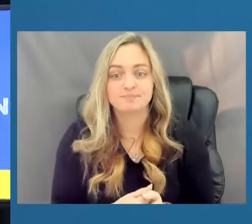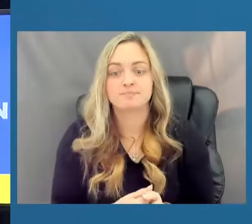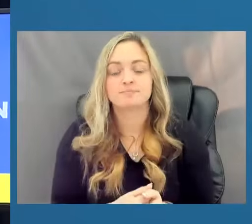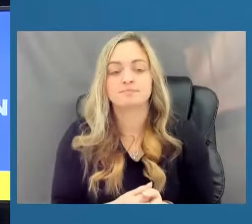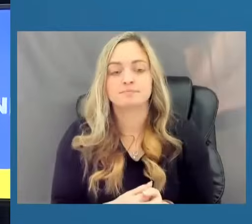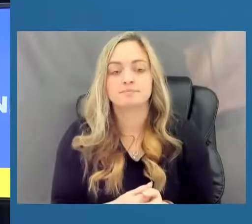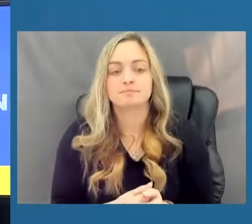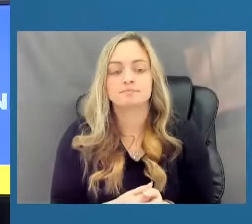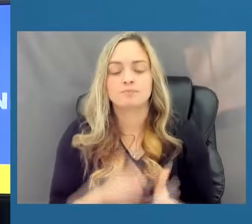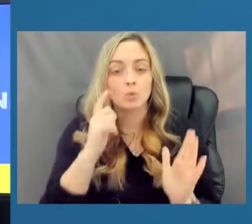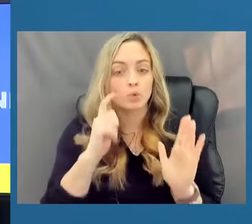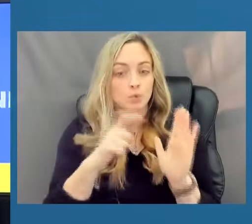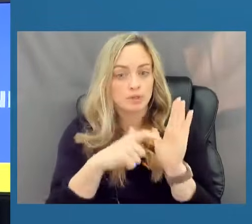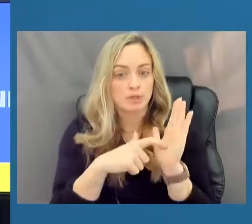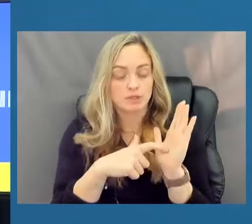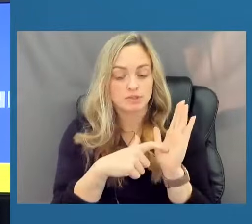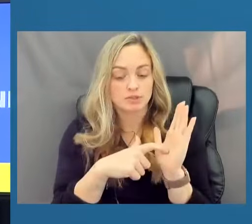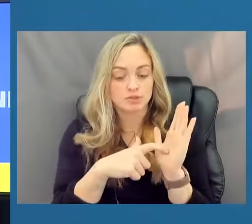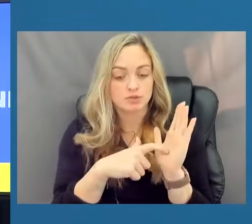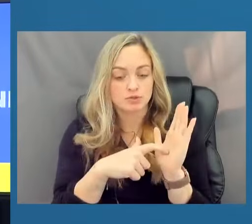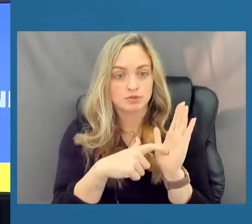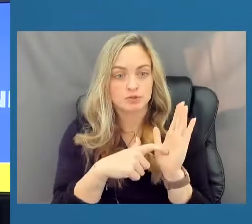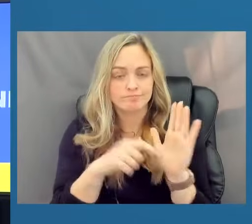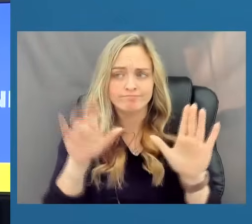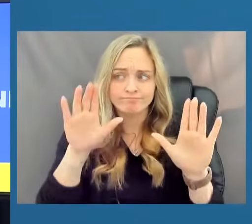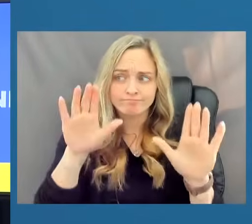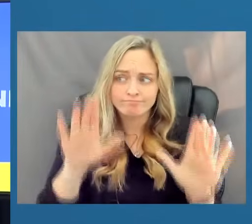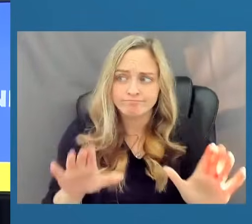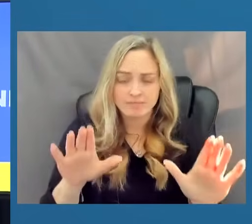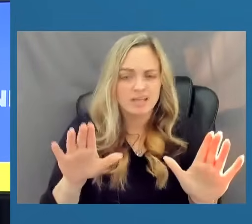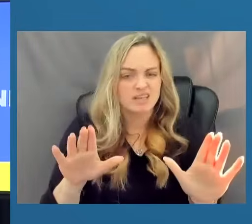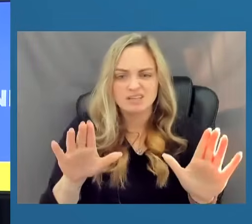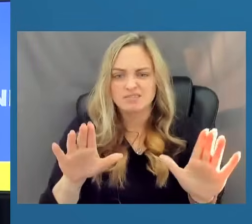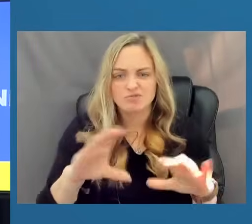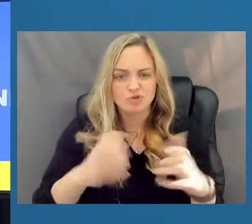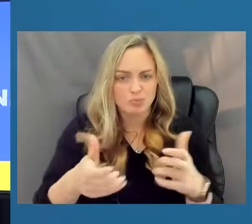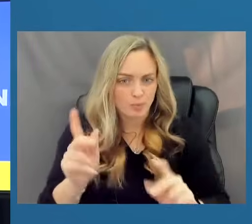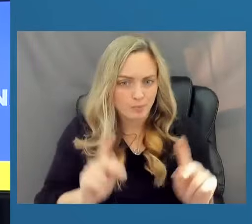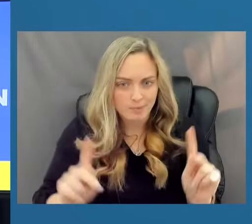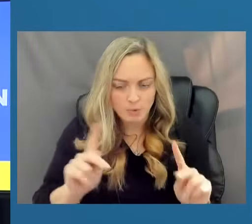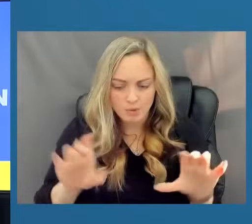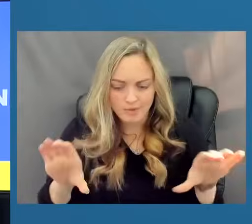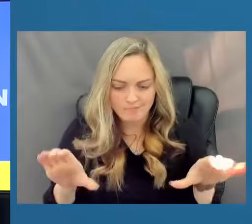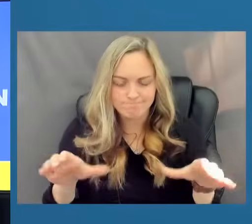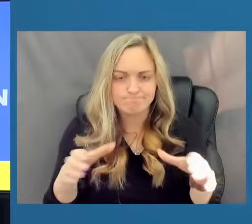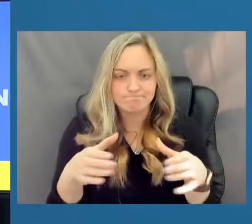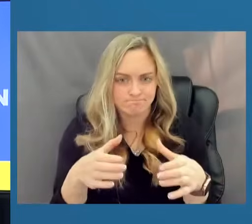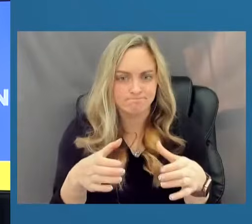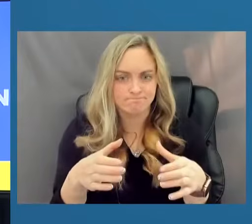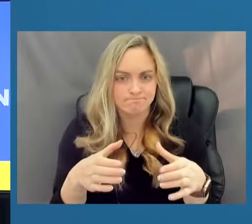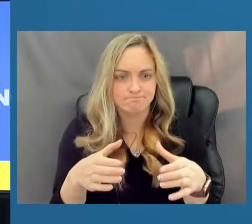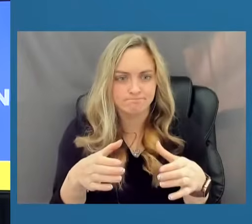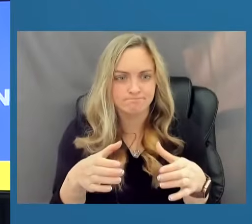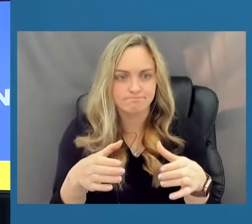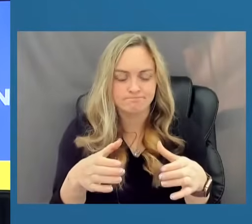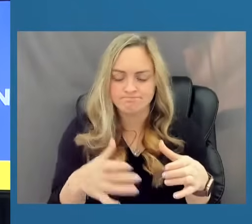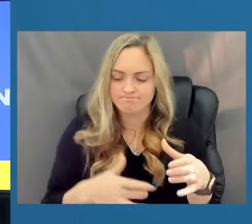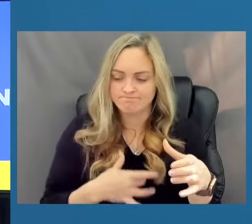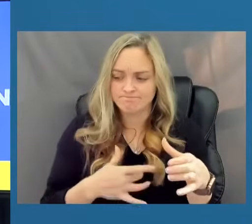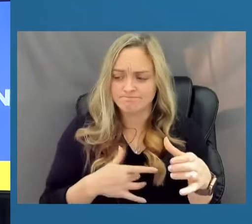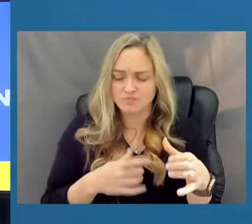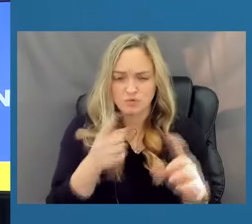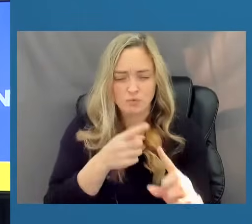want to acknowledge an extraordinary array of individuals who've come together with a sense of